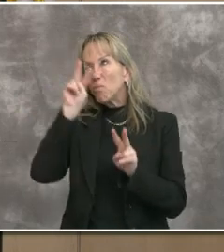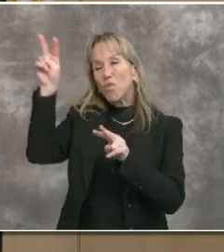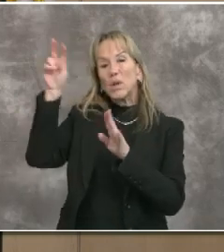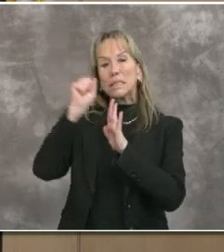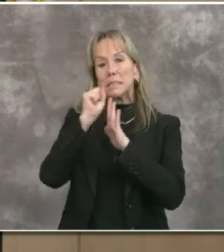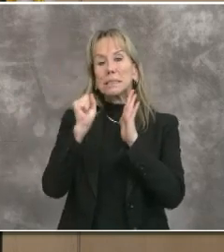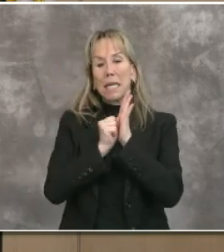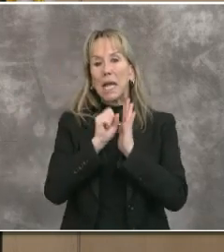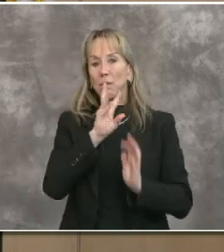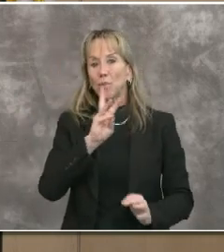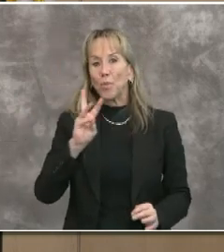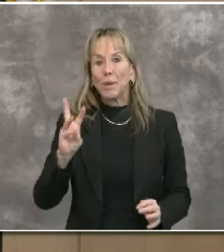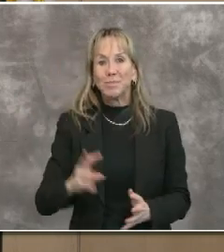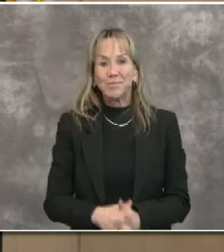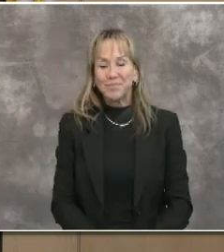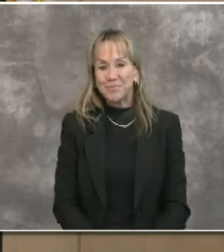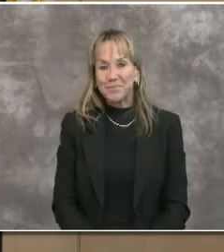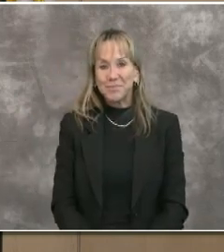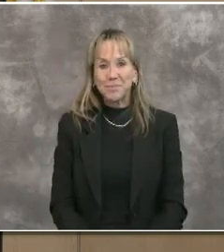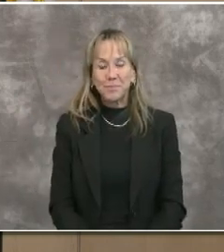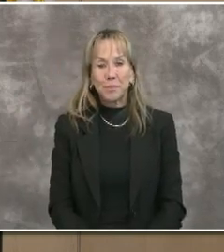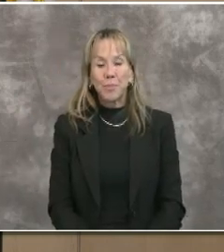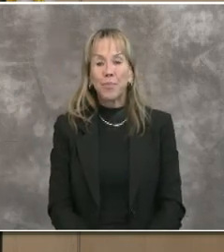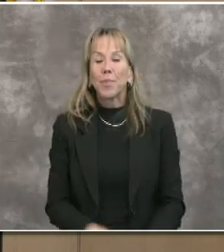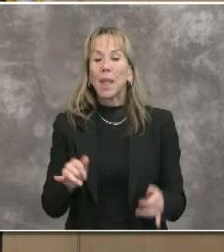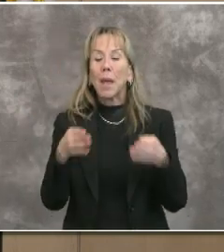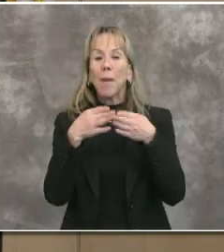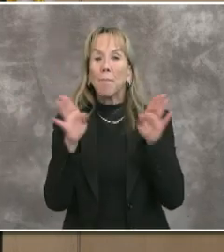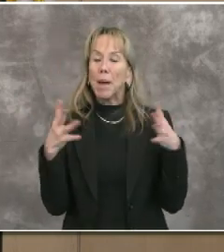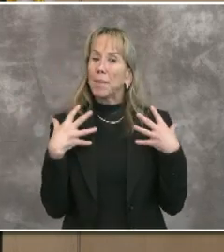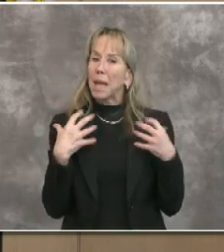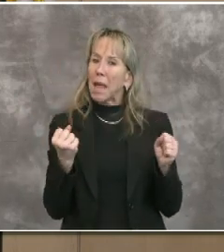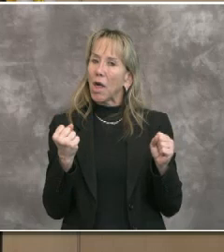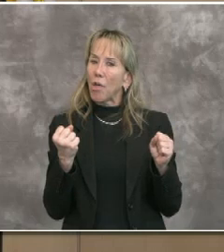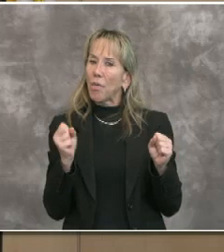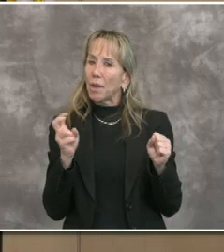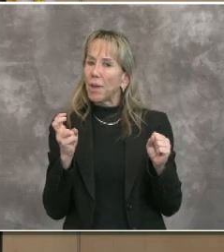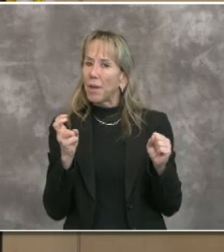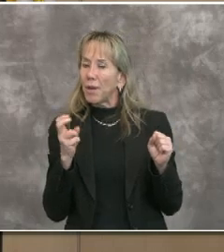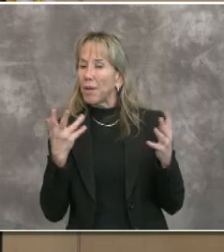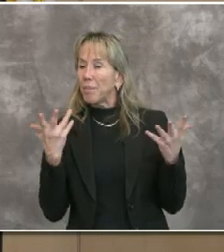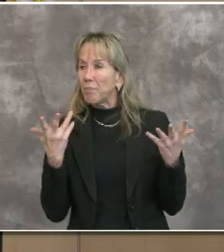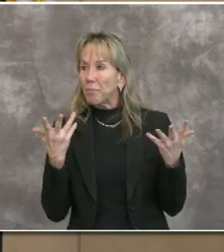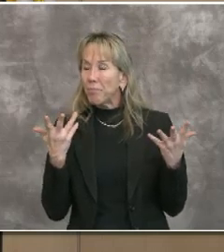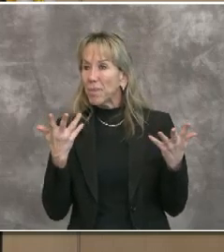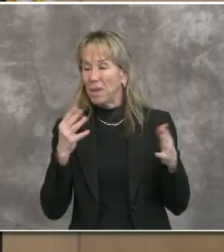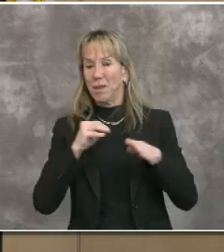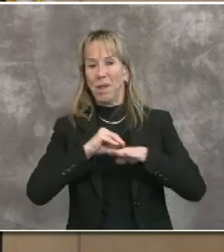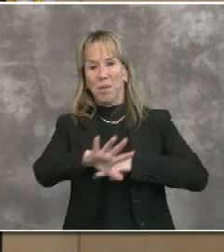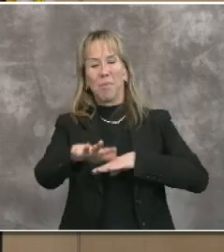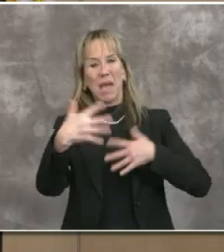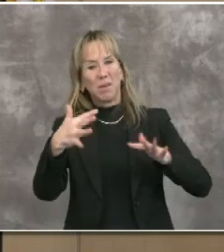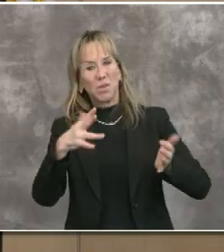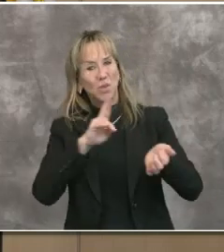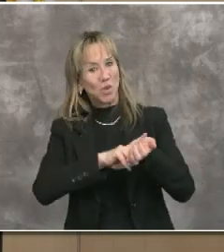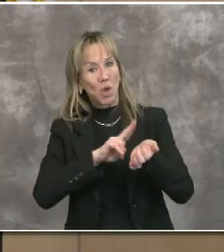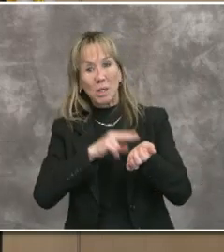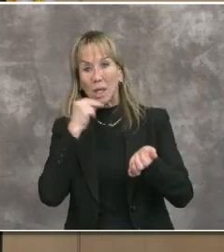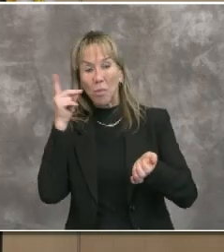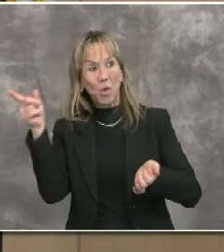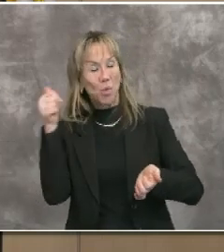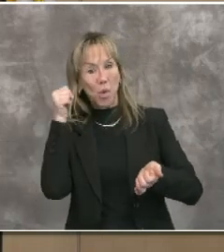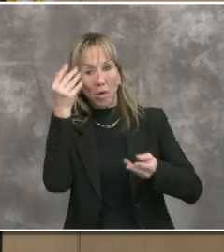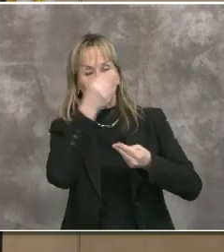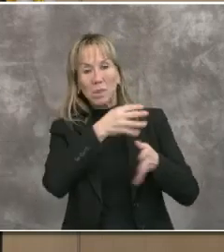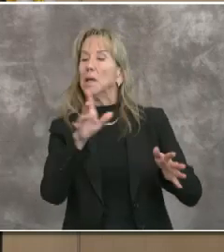website. Okay. A follow-up question about the public health impact of disclosing the names of nursing homes. Since nursing homes may not be testing